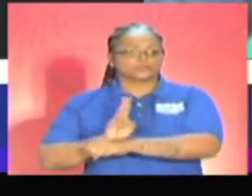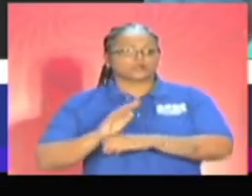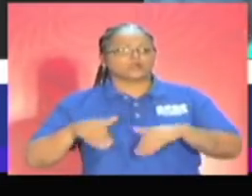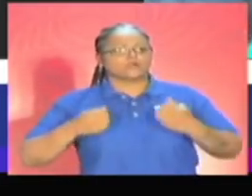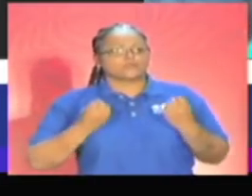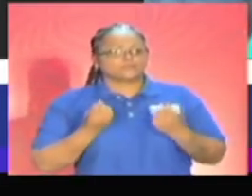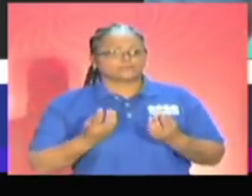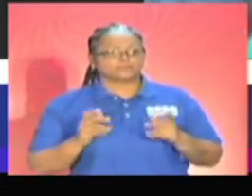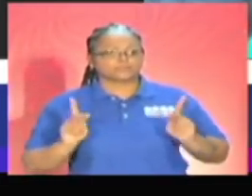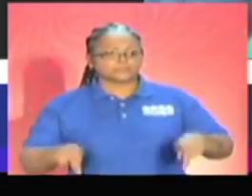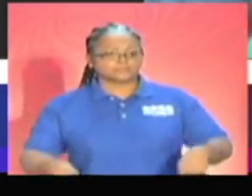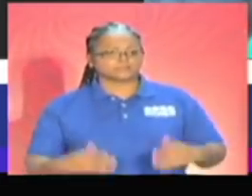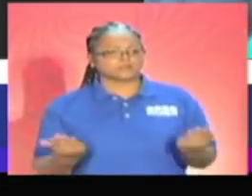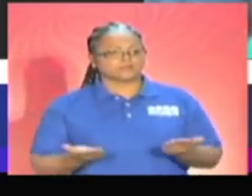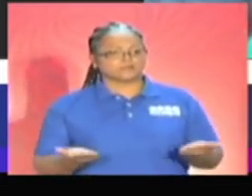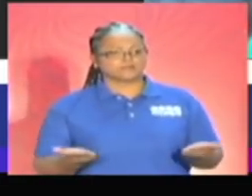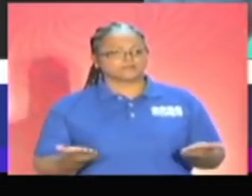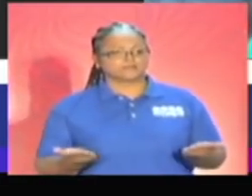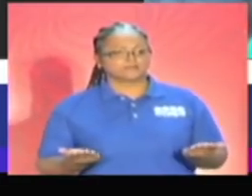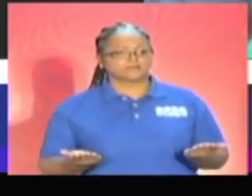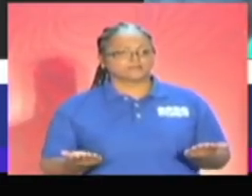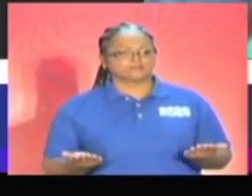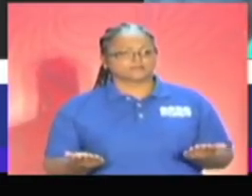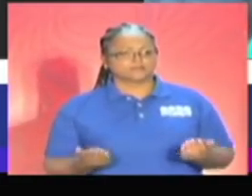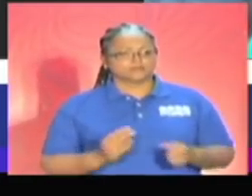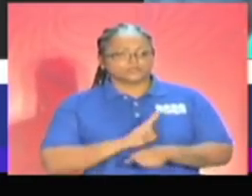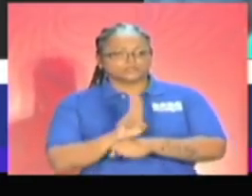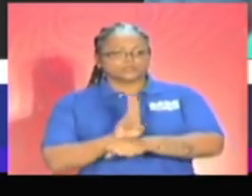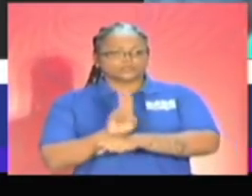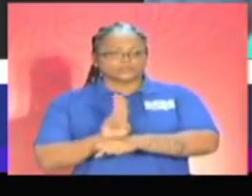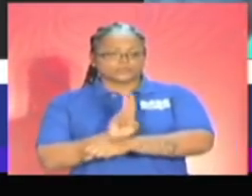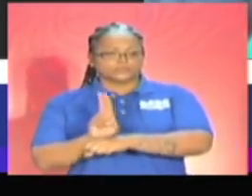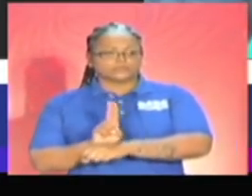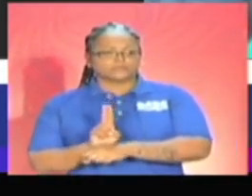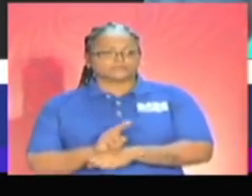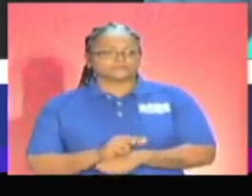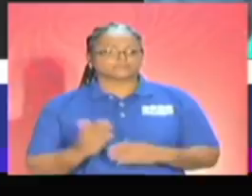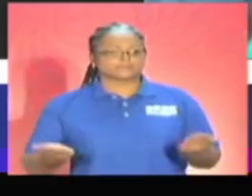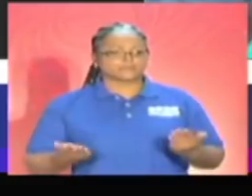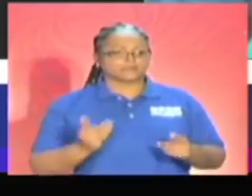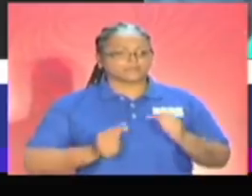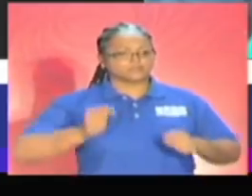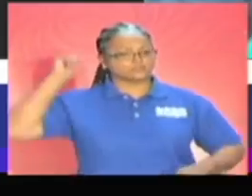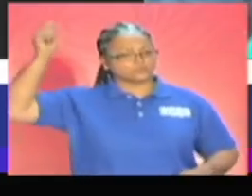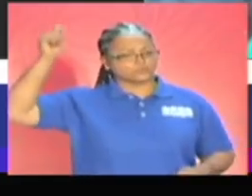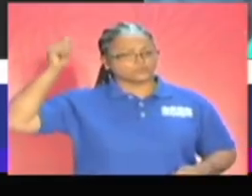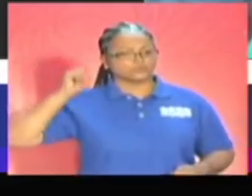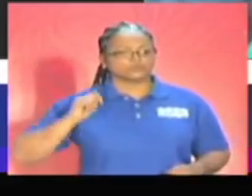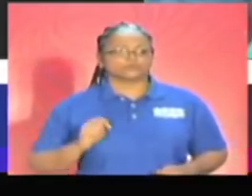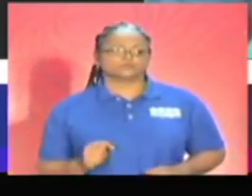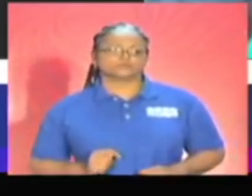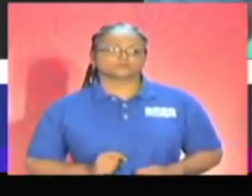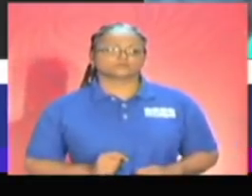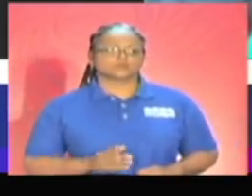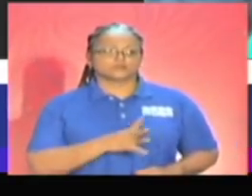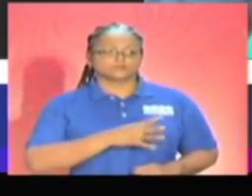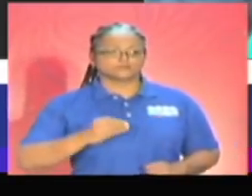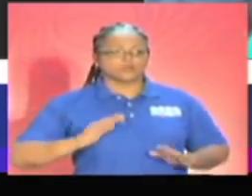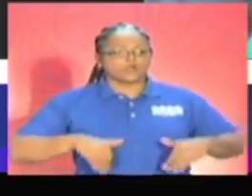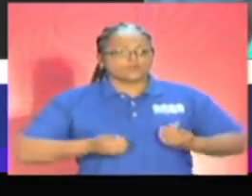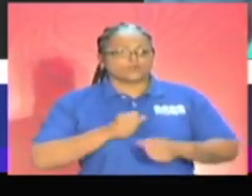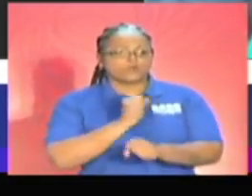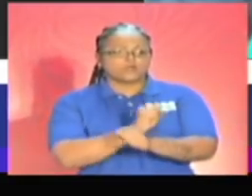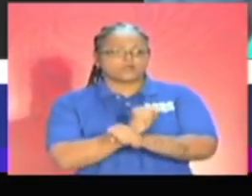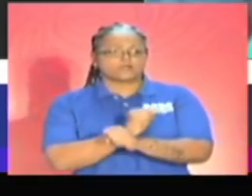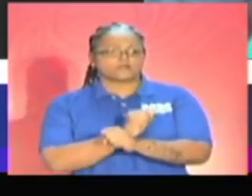used, how many patients it has been used on, and what effect have we seen, because we're still seeing multiple deaths daily. And